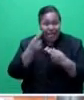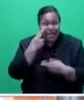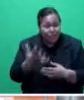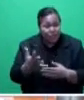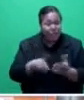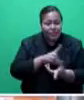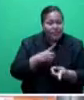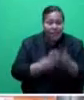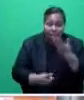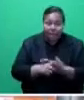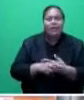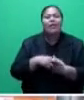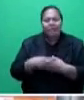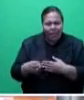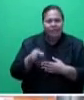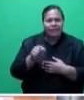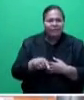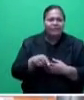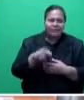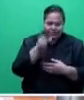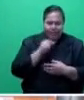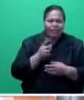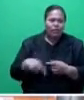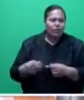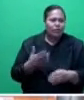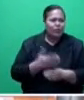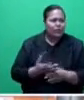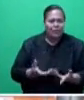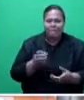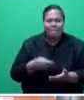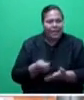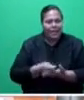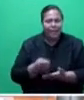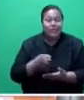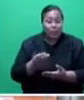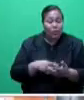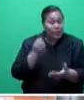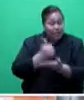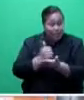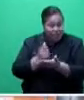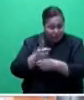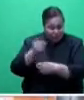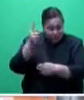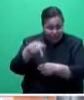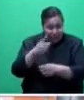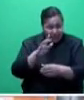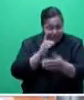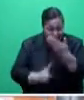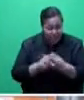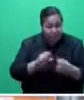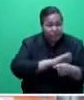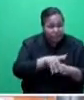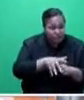clarity in whether pandemics constitute an Act of God results in employer and worker uncertainty as to whether the duty to provide